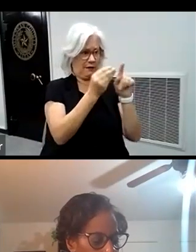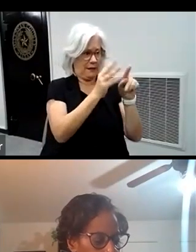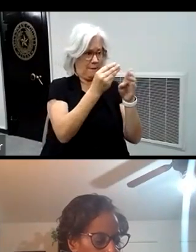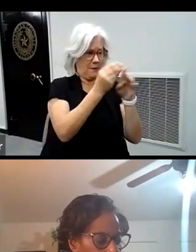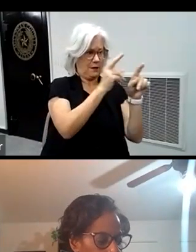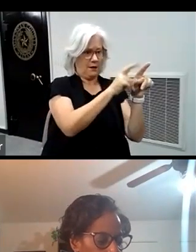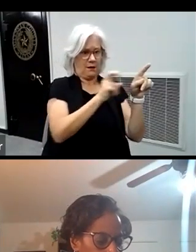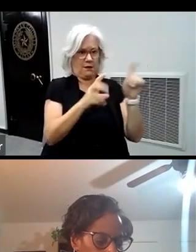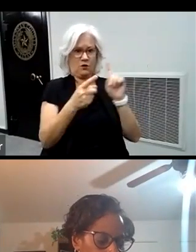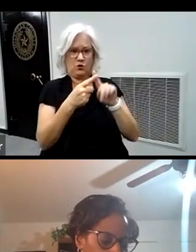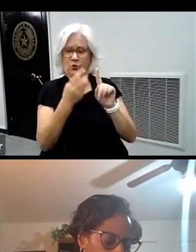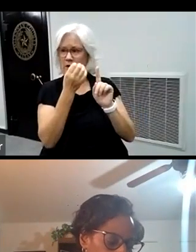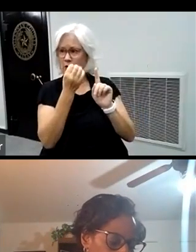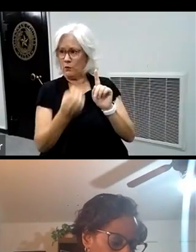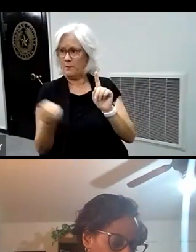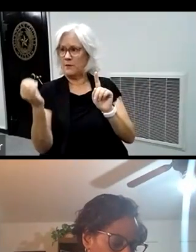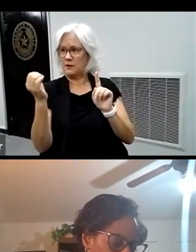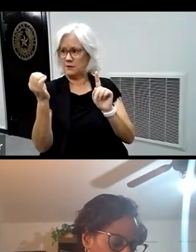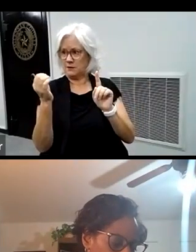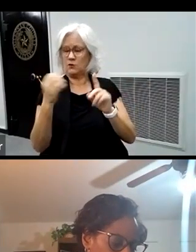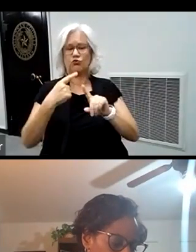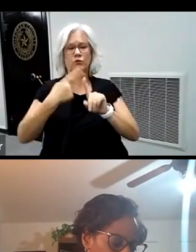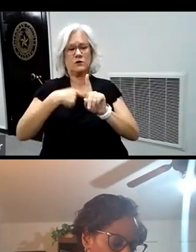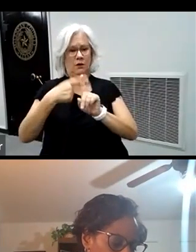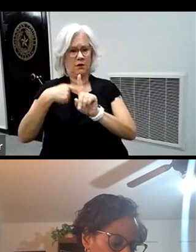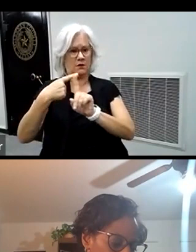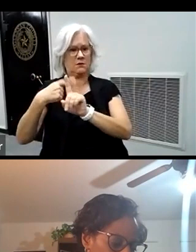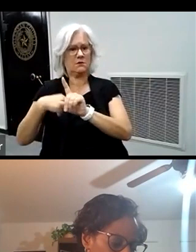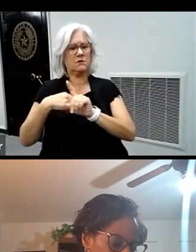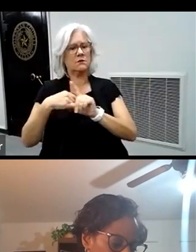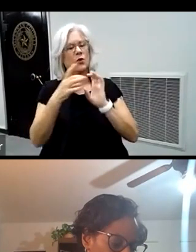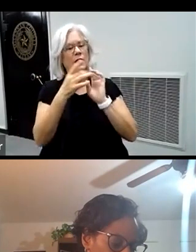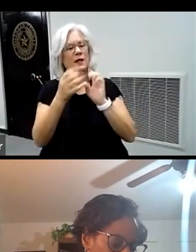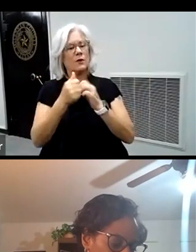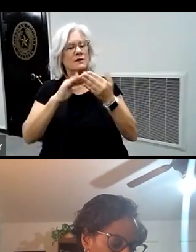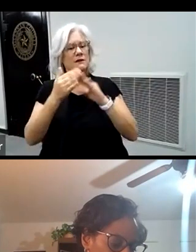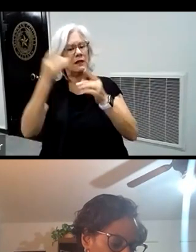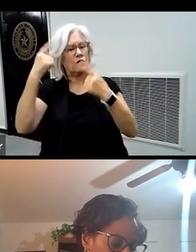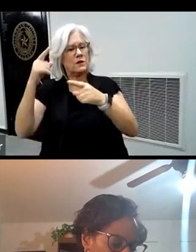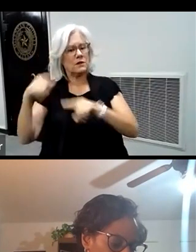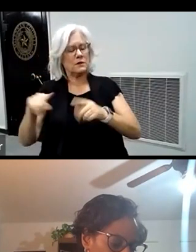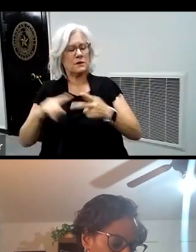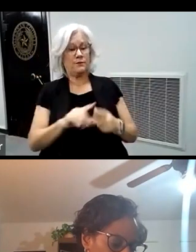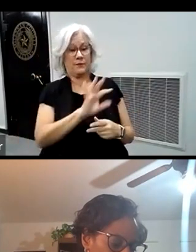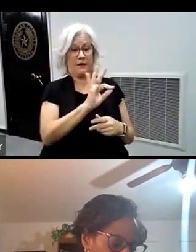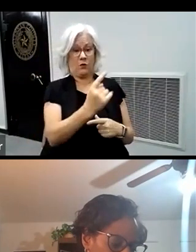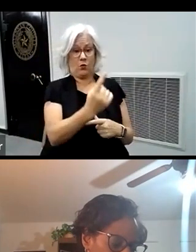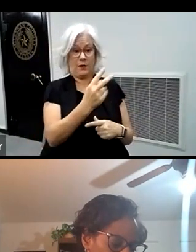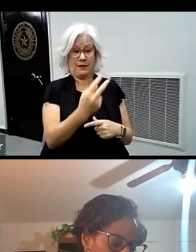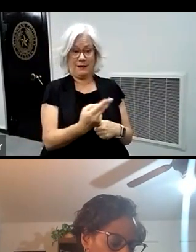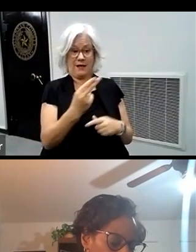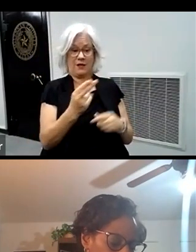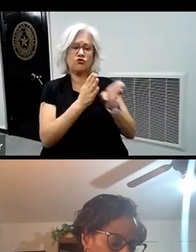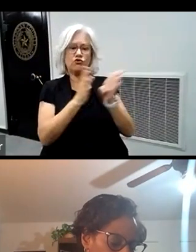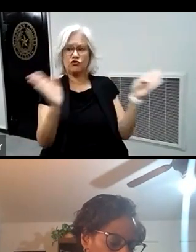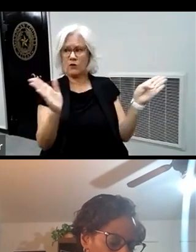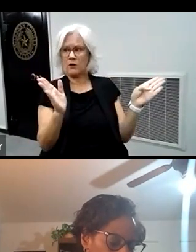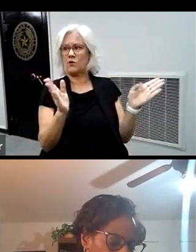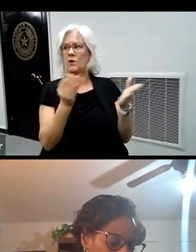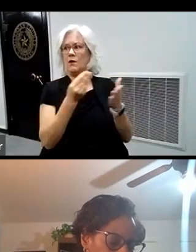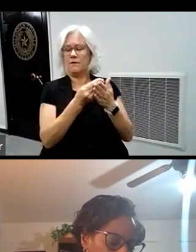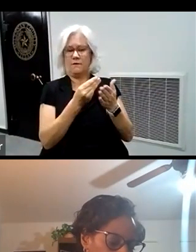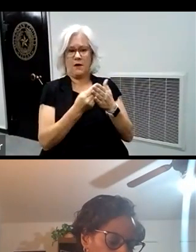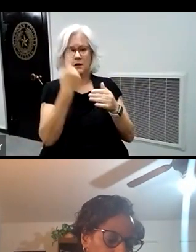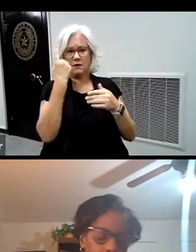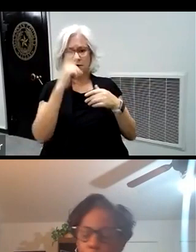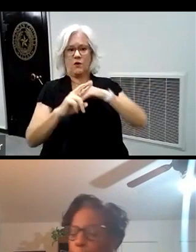rentals for some equipment lease agreements. F1H, General Fund, this is for Road and Bridge